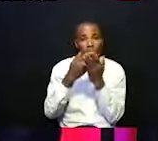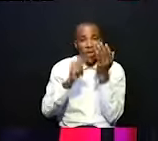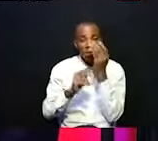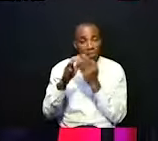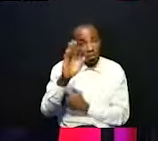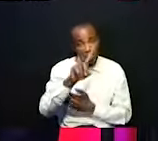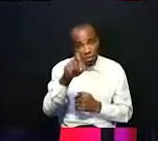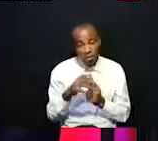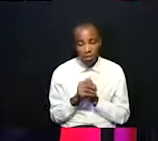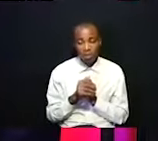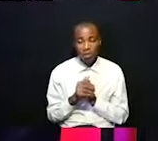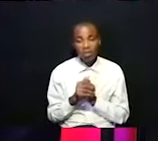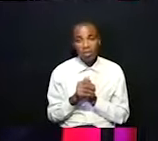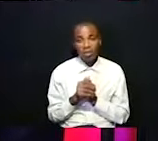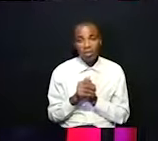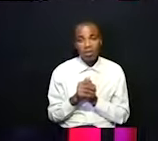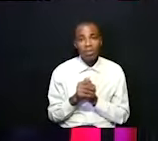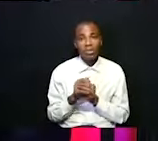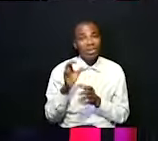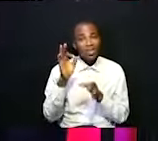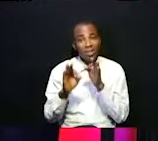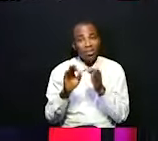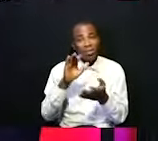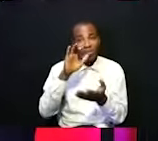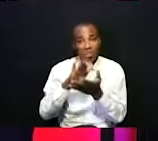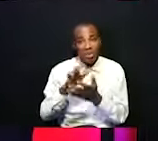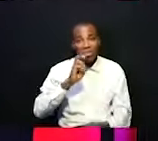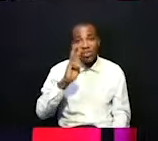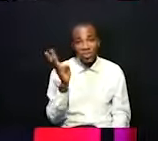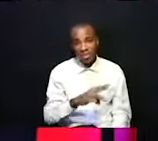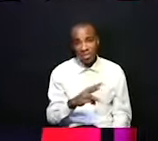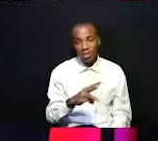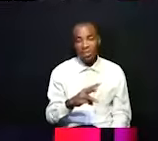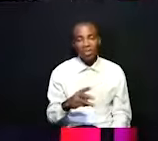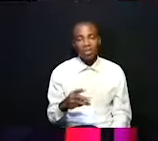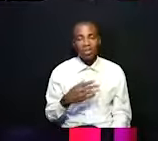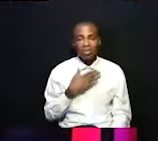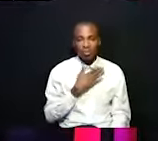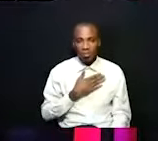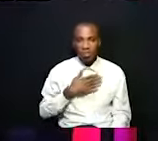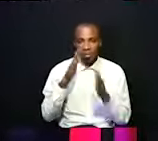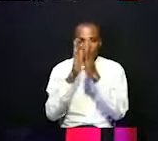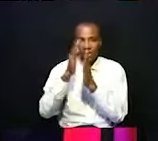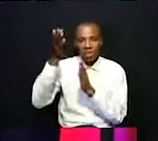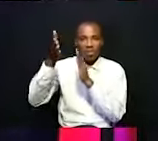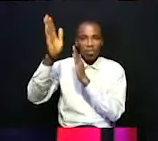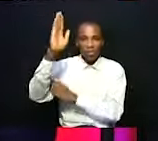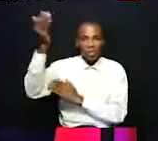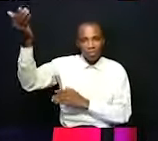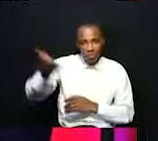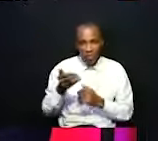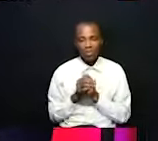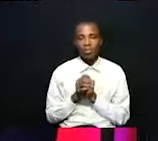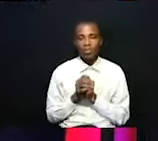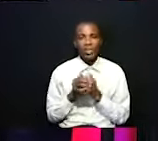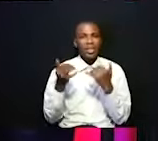edi onyame ni papa ye ho adanse. If not, ente sa, let us pray God into it. Mama ye mompa is onyame omrem.